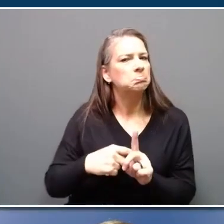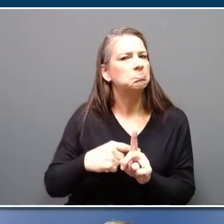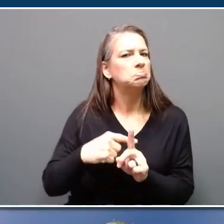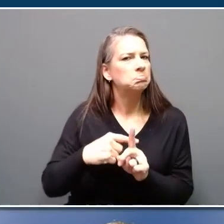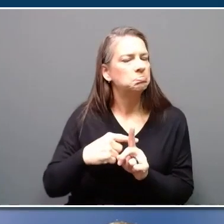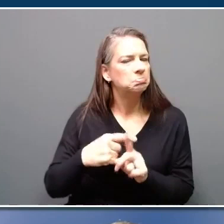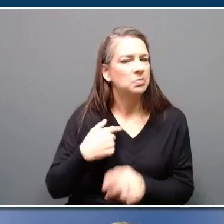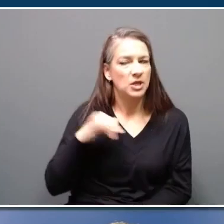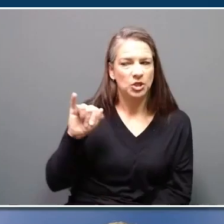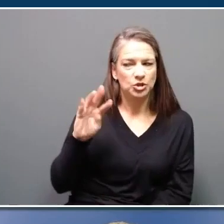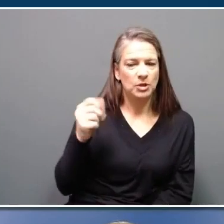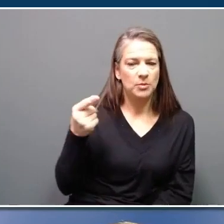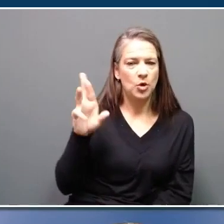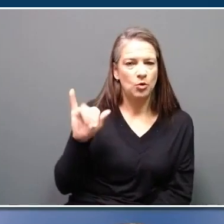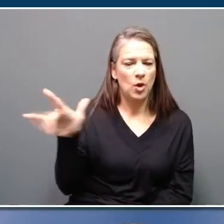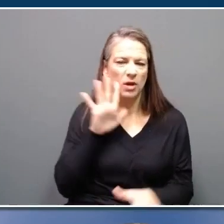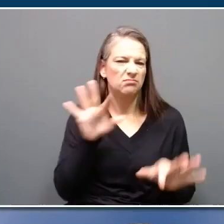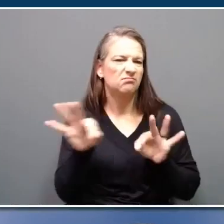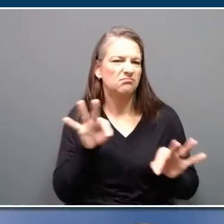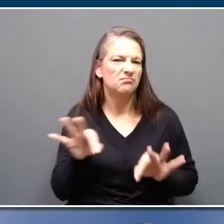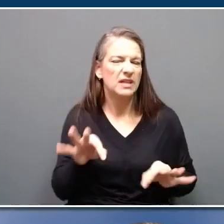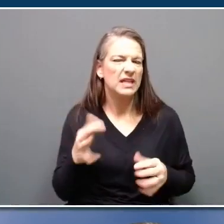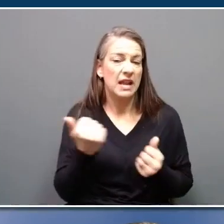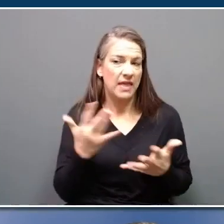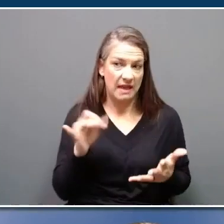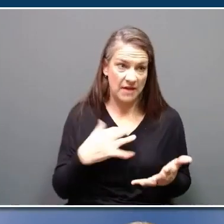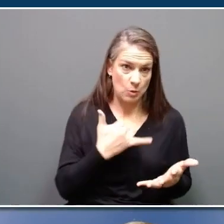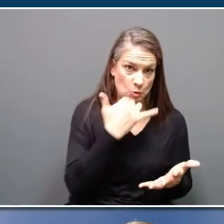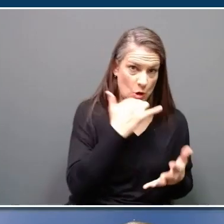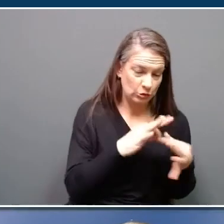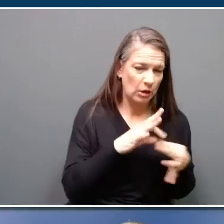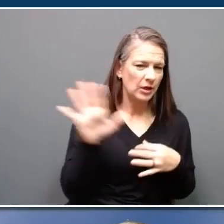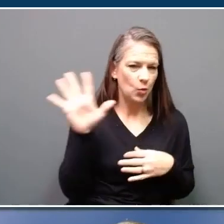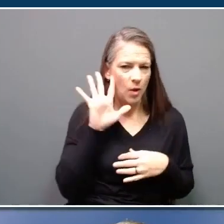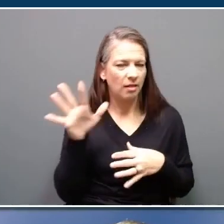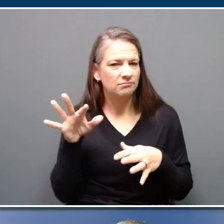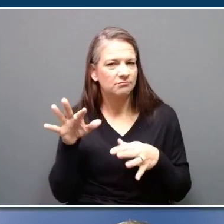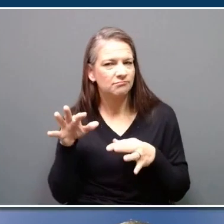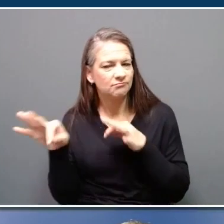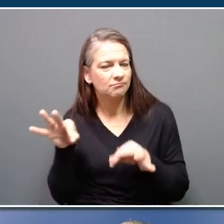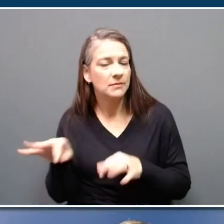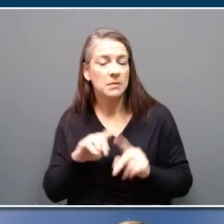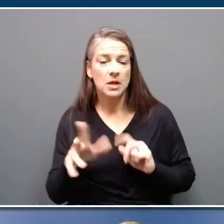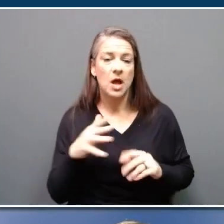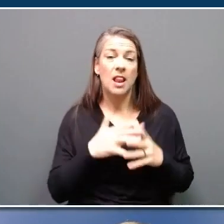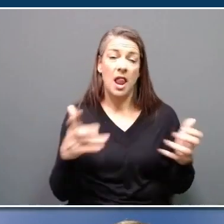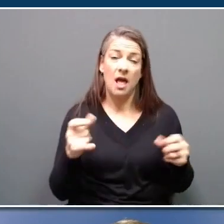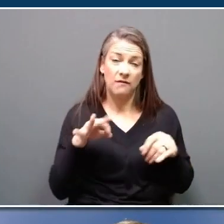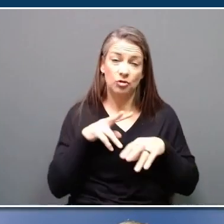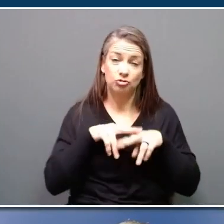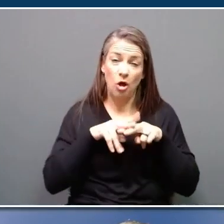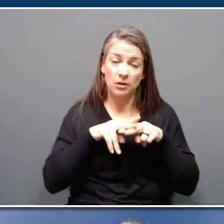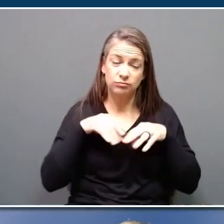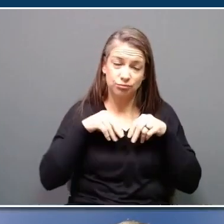Gray, our Transportation Cabinet Secretary, correct anything if I'm wrong. But about where we are, a lot of salt on the roads. While it is